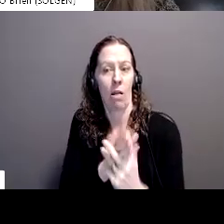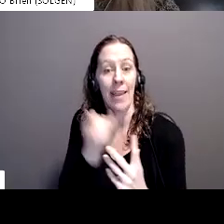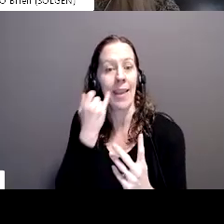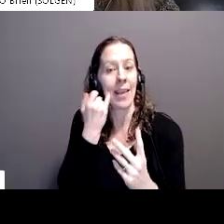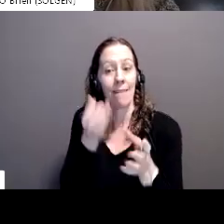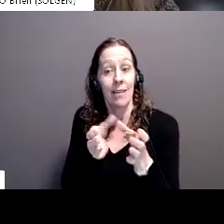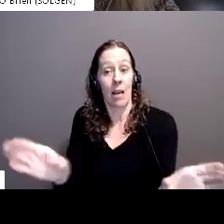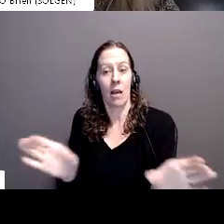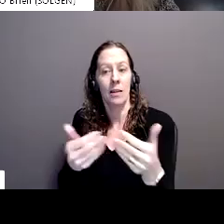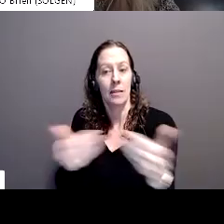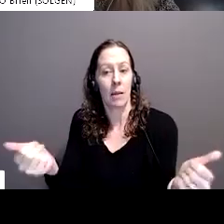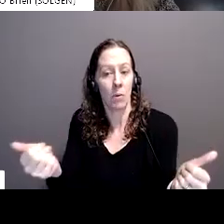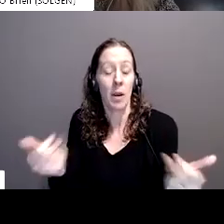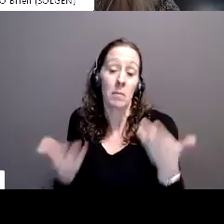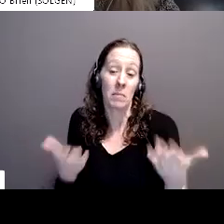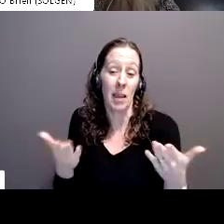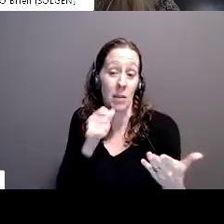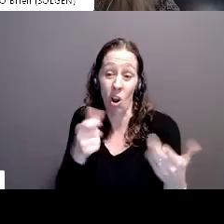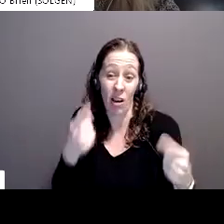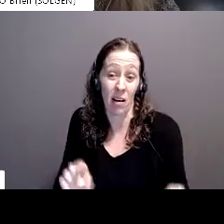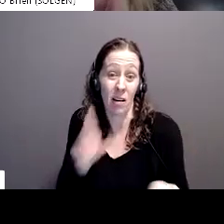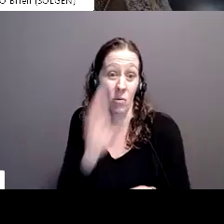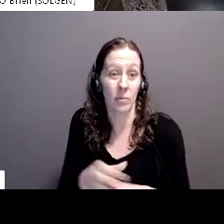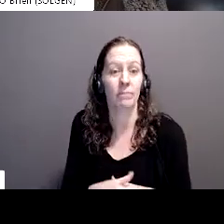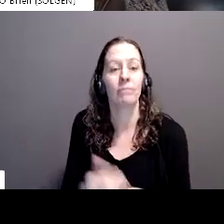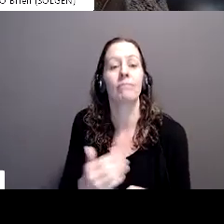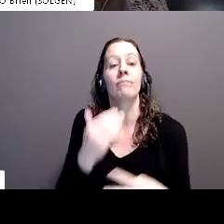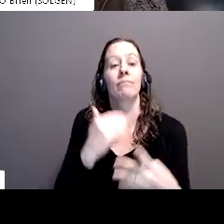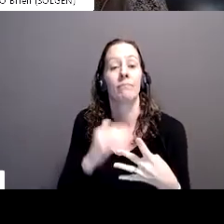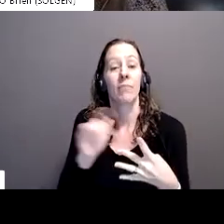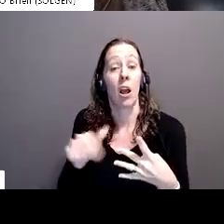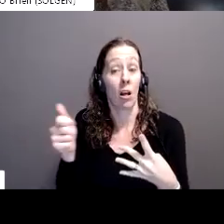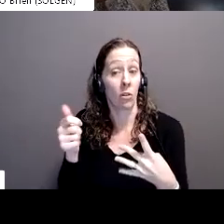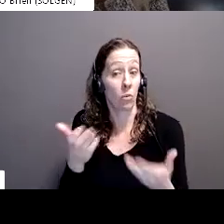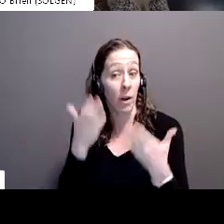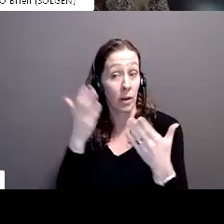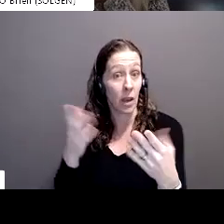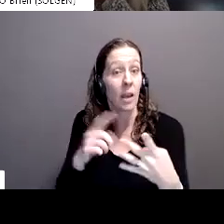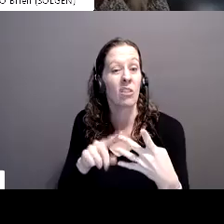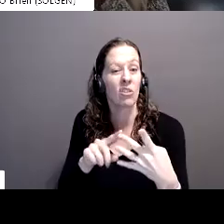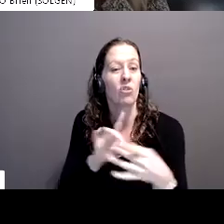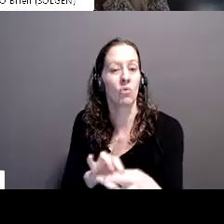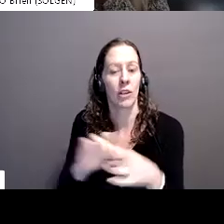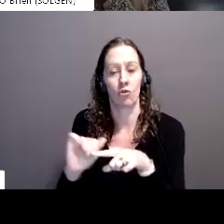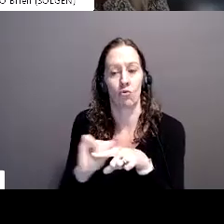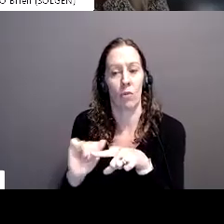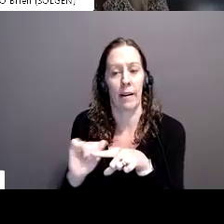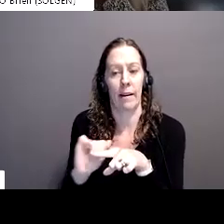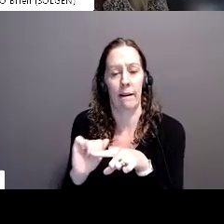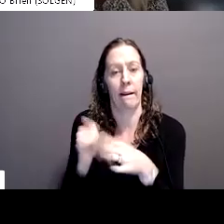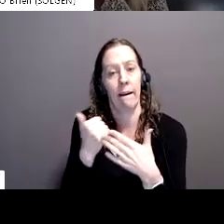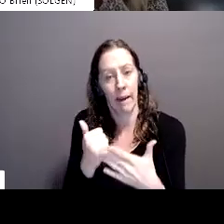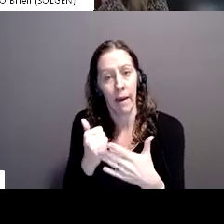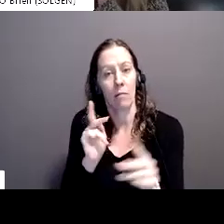with. Another theme that emerged from the recommendations was around training to recognize risk factors related